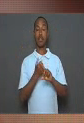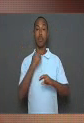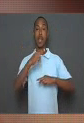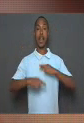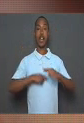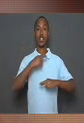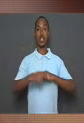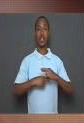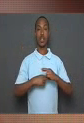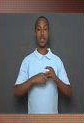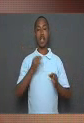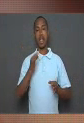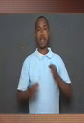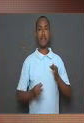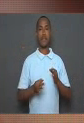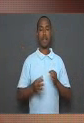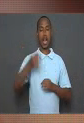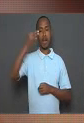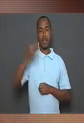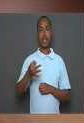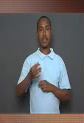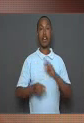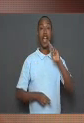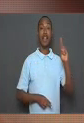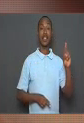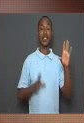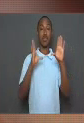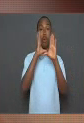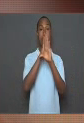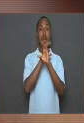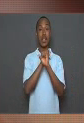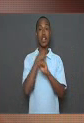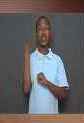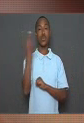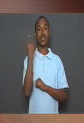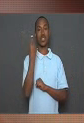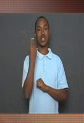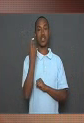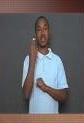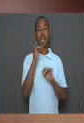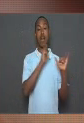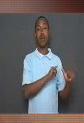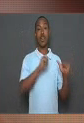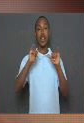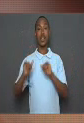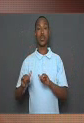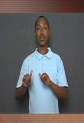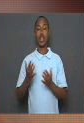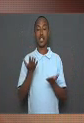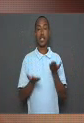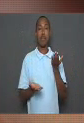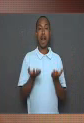reaction if the limiting reactant is completely used up according to the